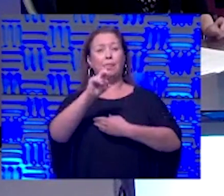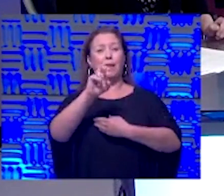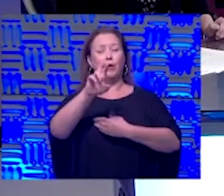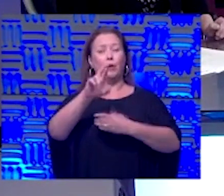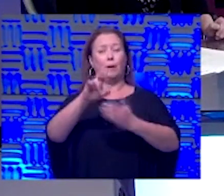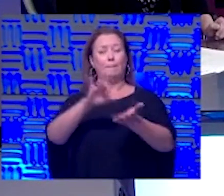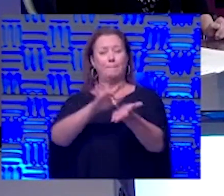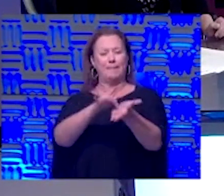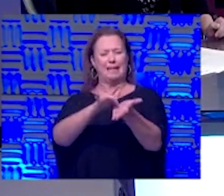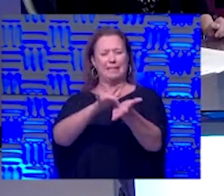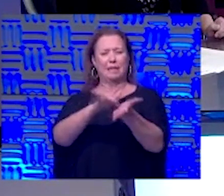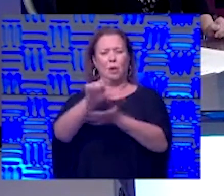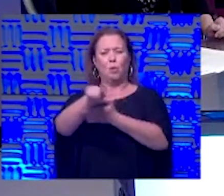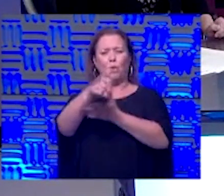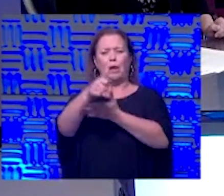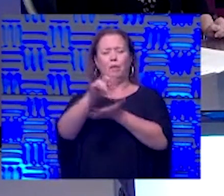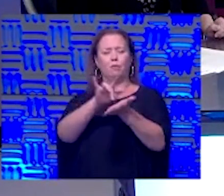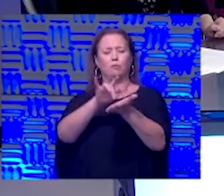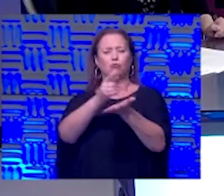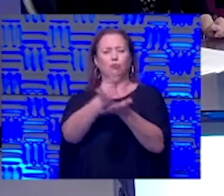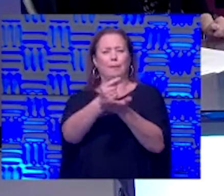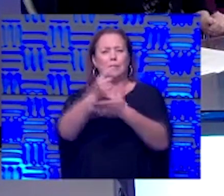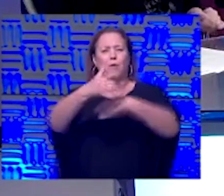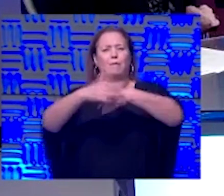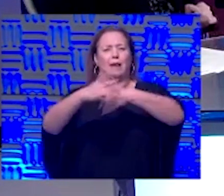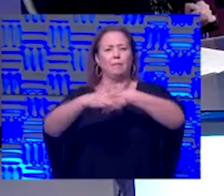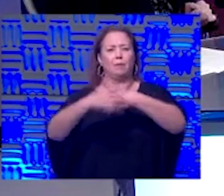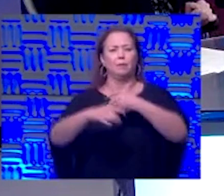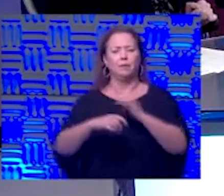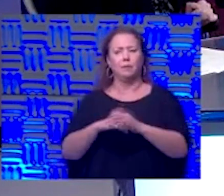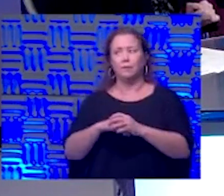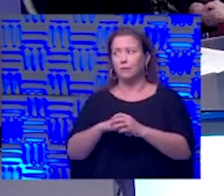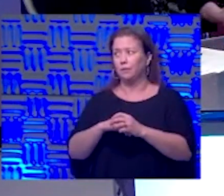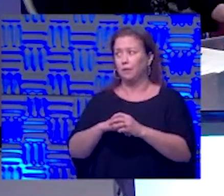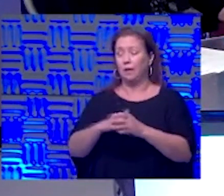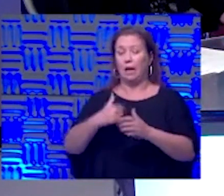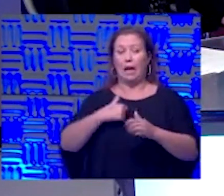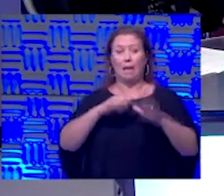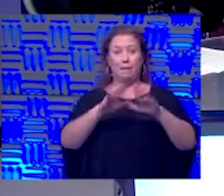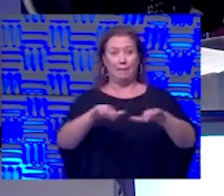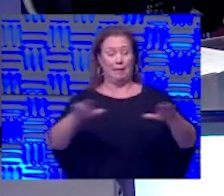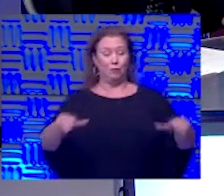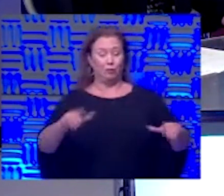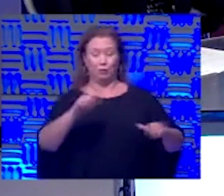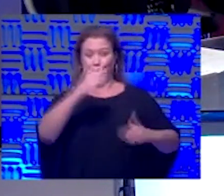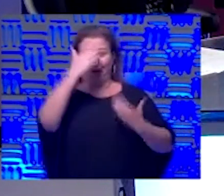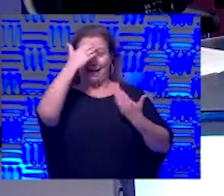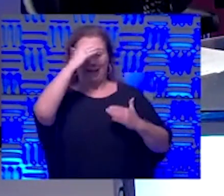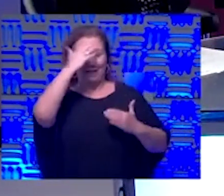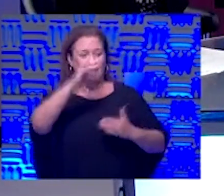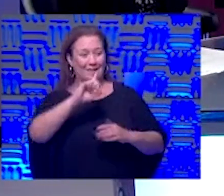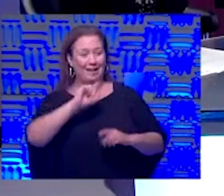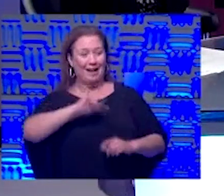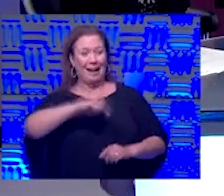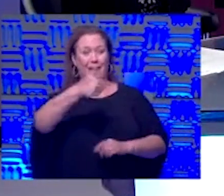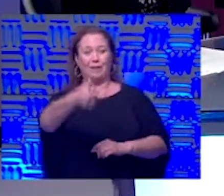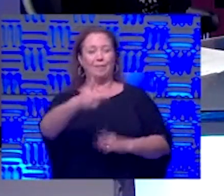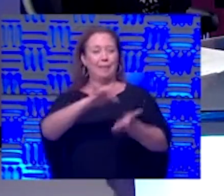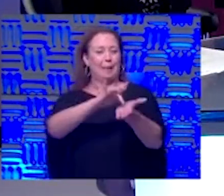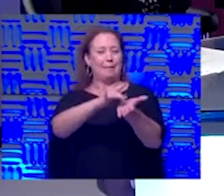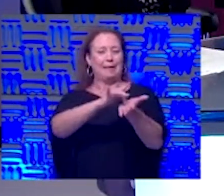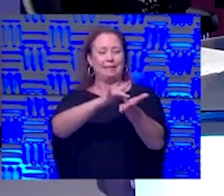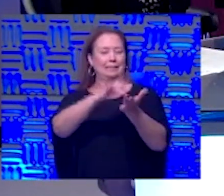a good treatment? What other treatments are out there? Well, I'm a pediatrician, so I'm going to. Dana? I don't know that